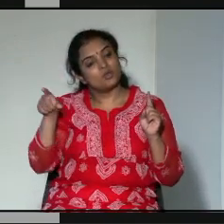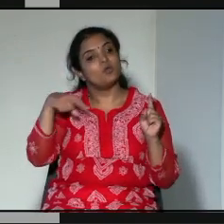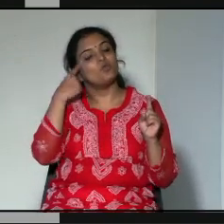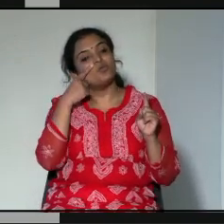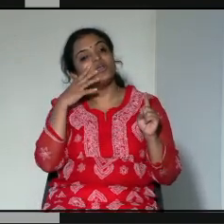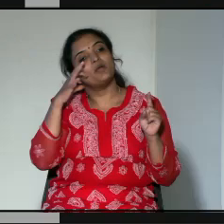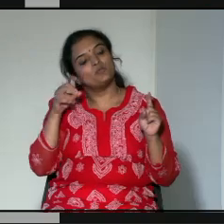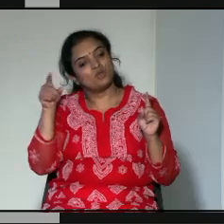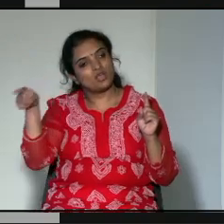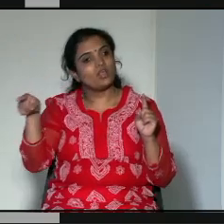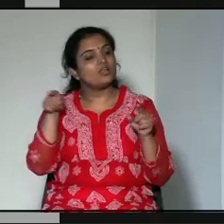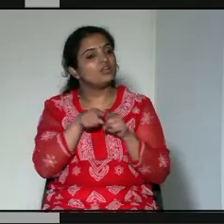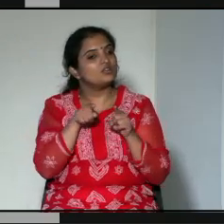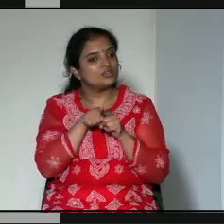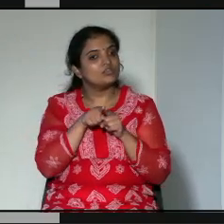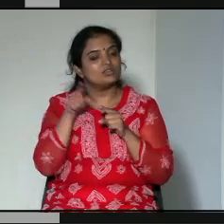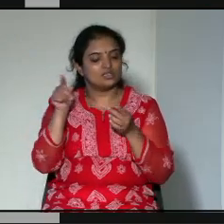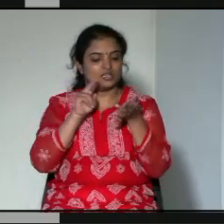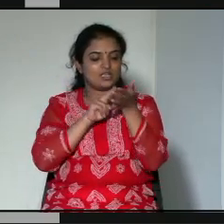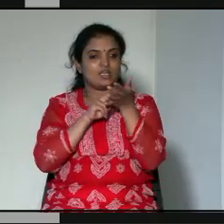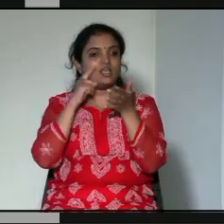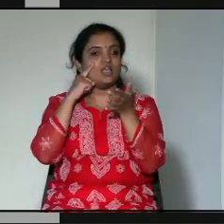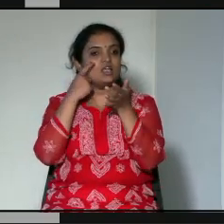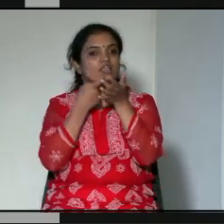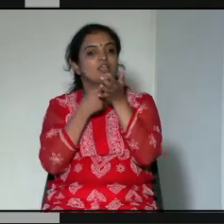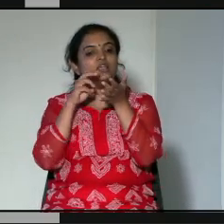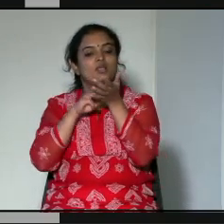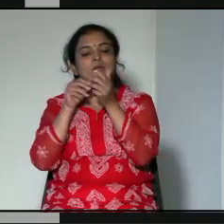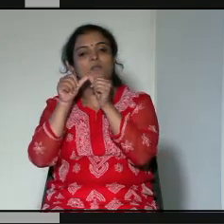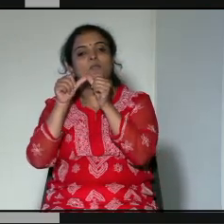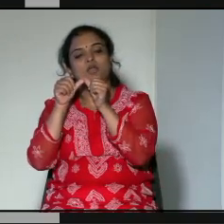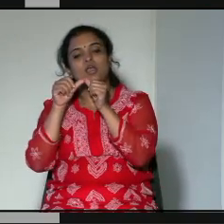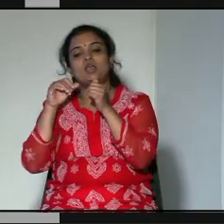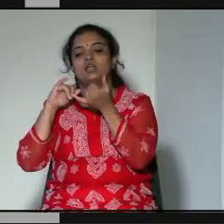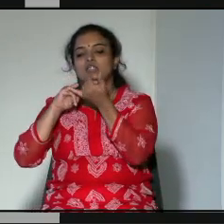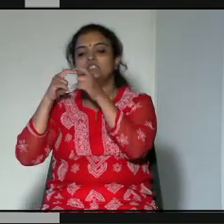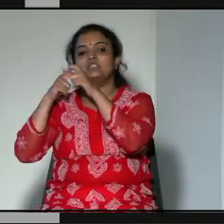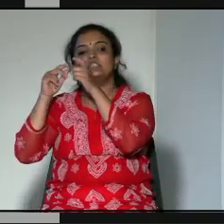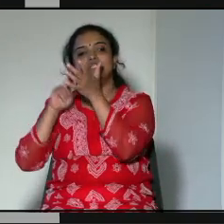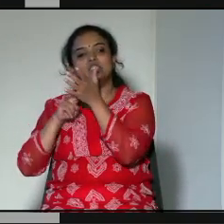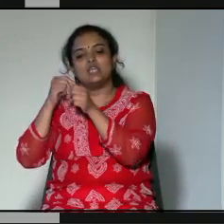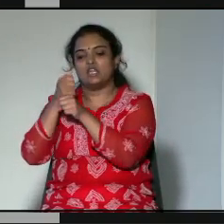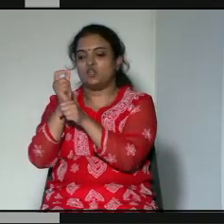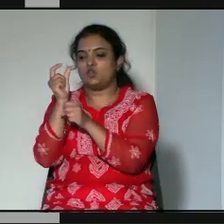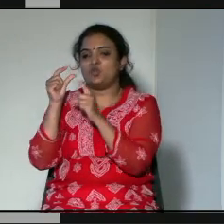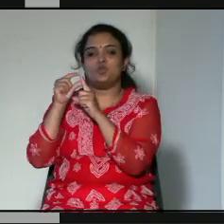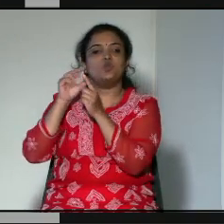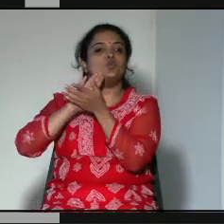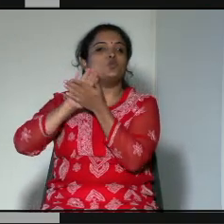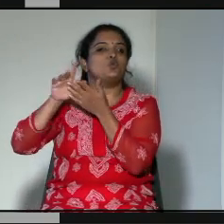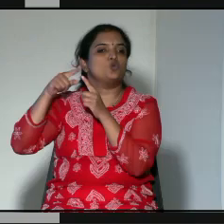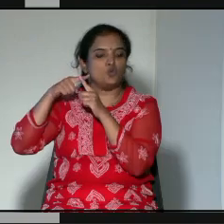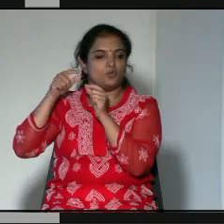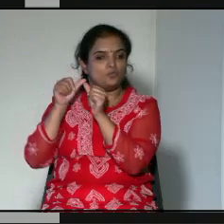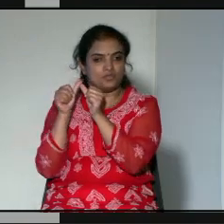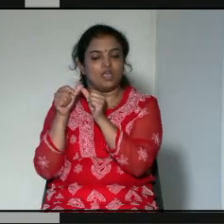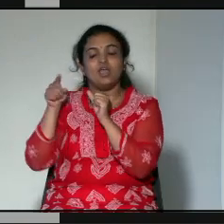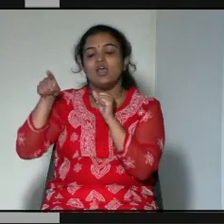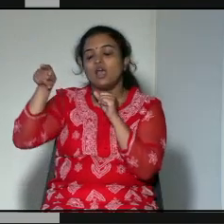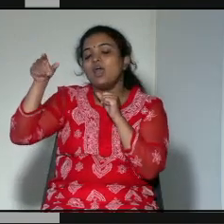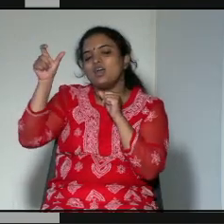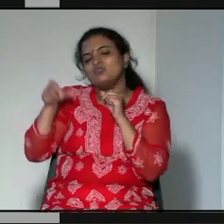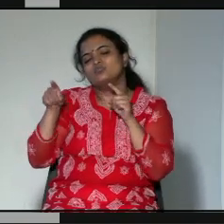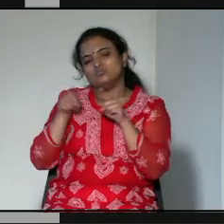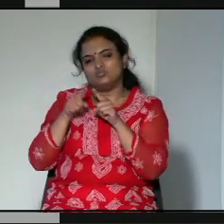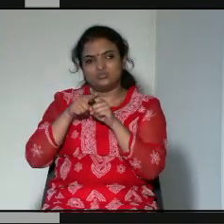juncture was Nirmal Sengupta, a senior government official who was then living in Jagdalpur,